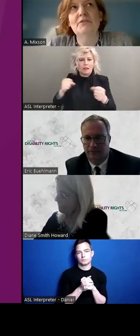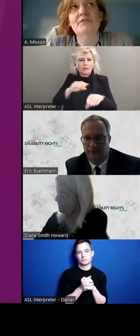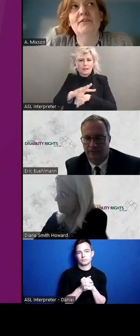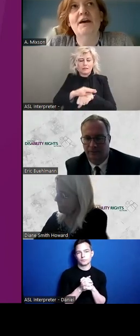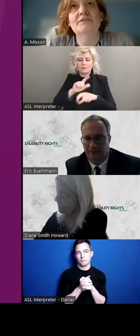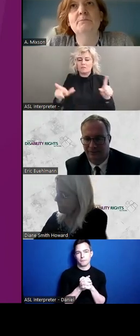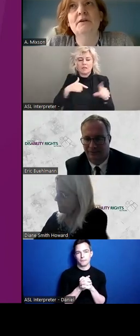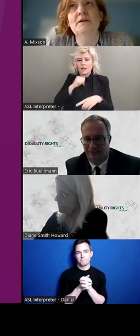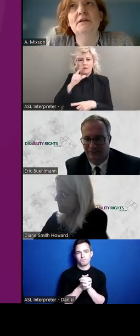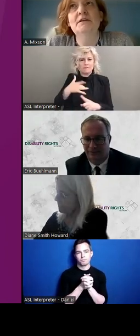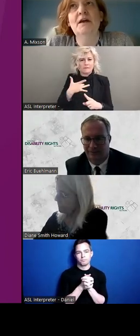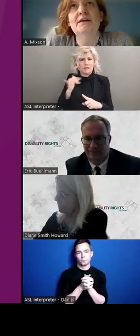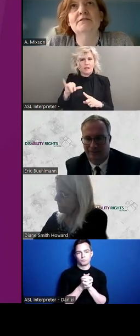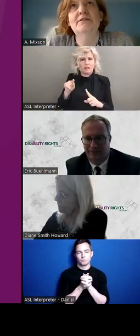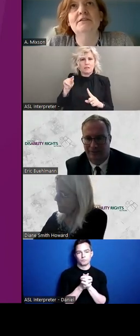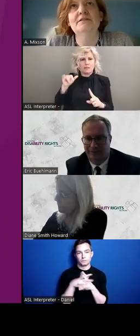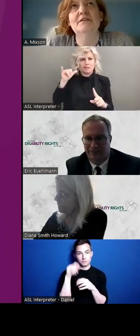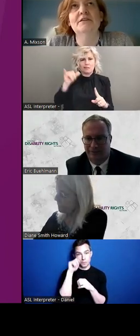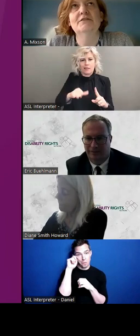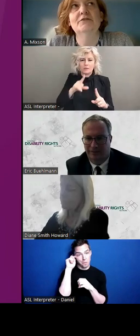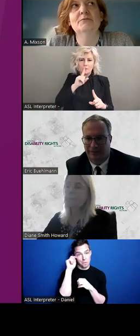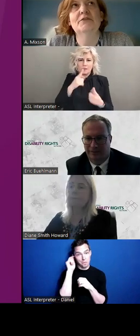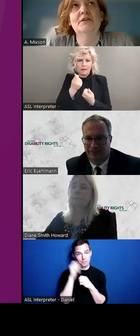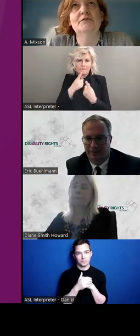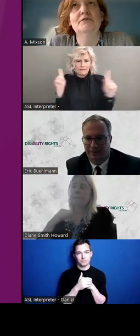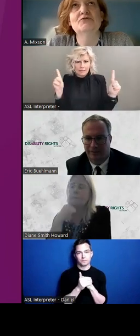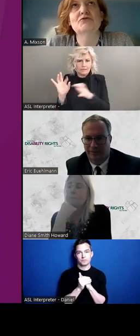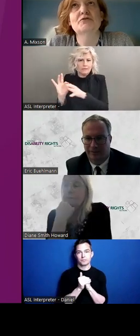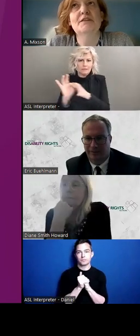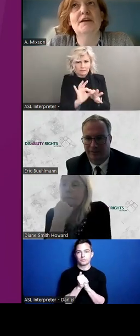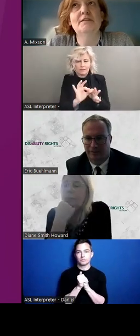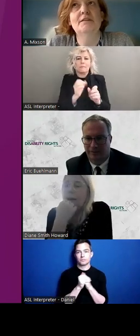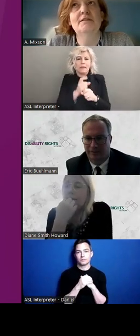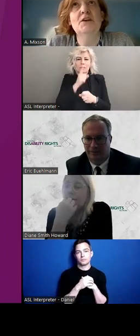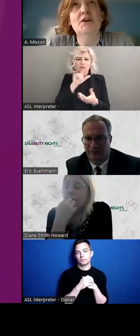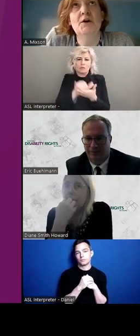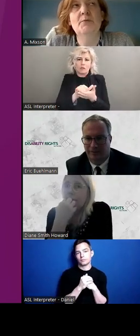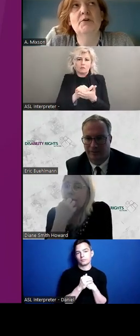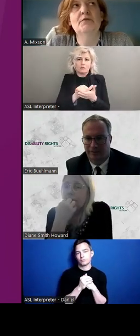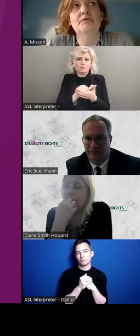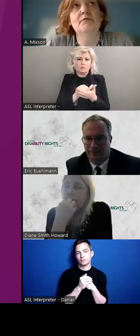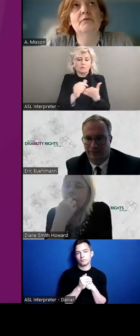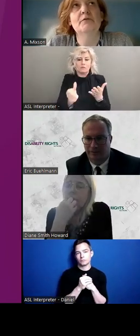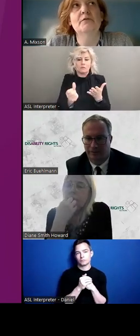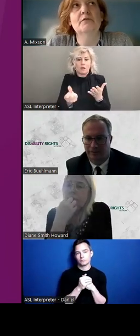I don't think that that's been as effective in terms of ensuring that the number